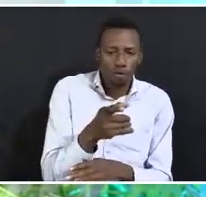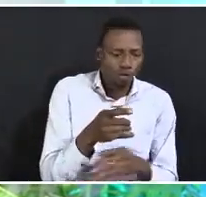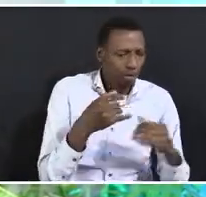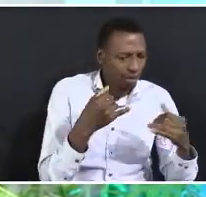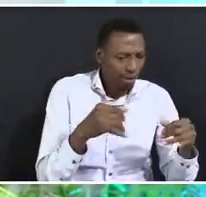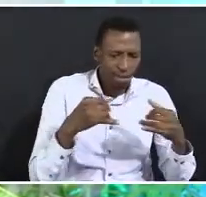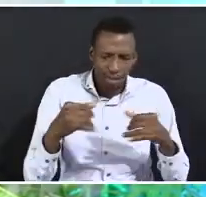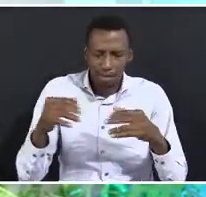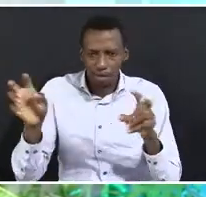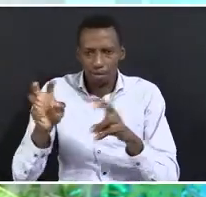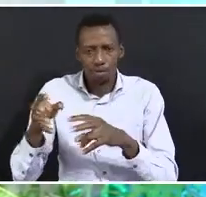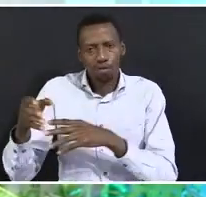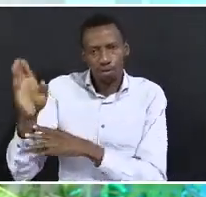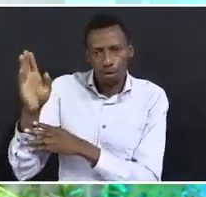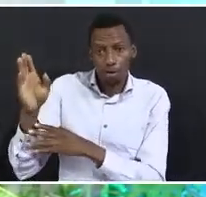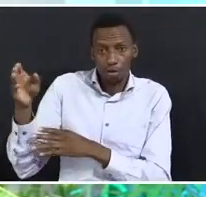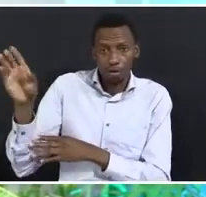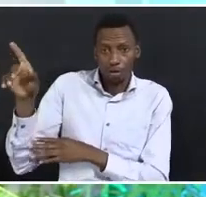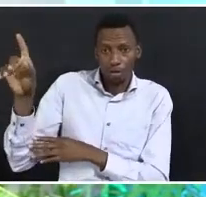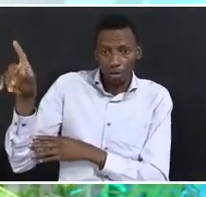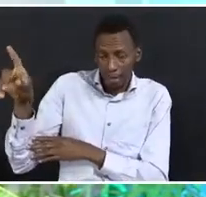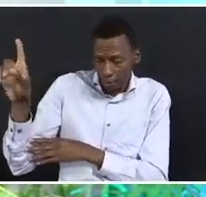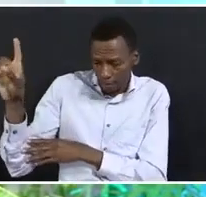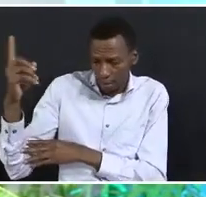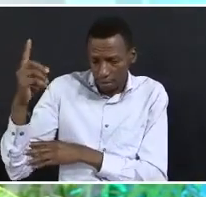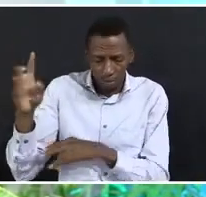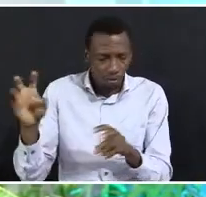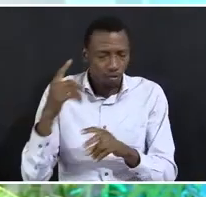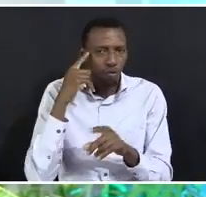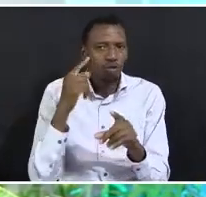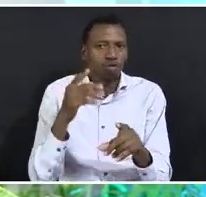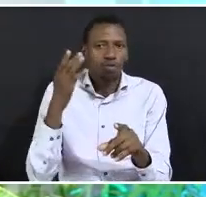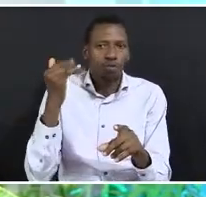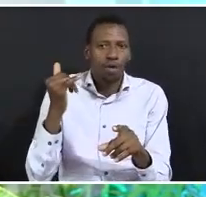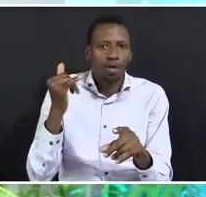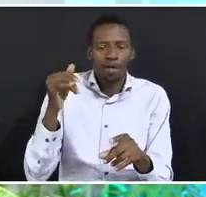to God, God reach out to you first. For Rahab and